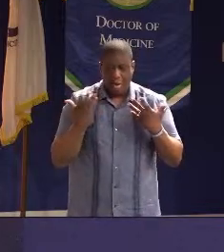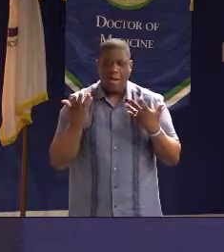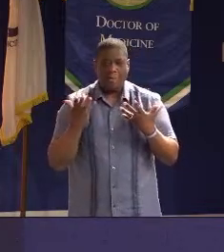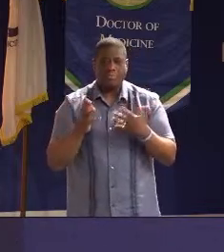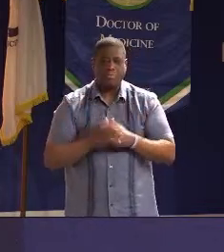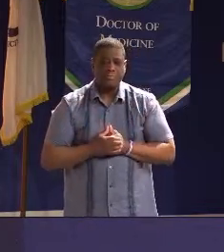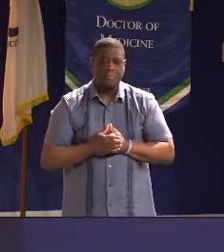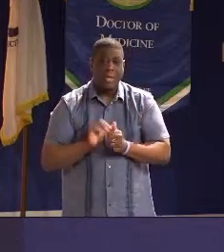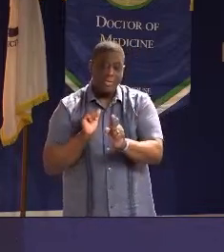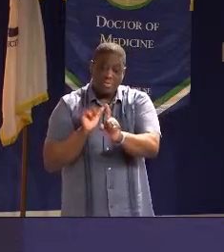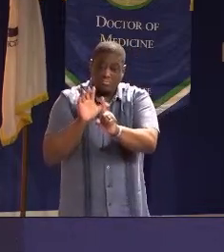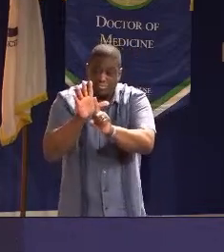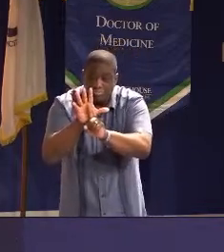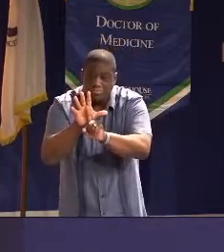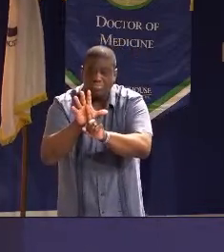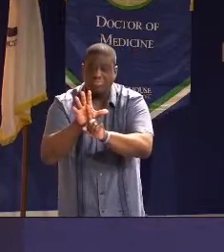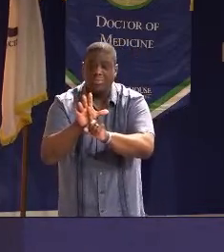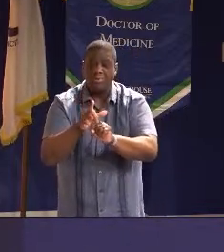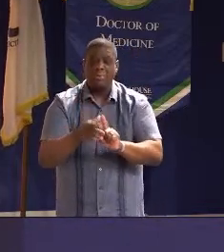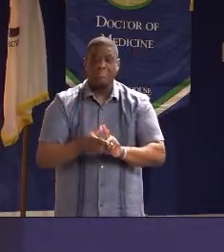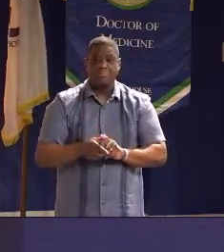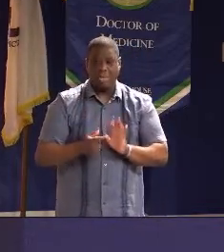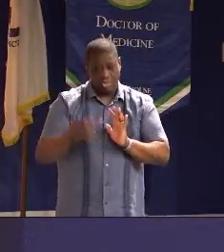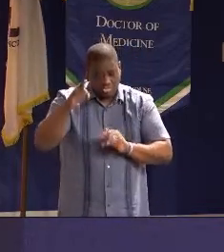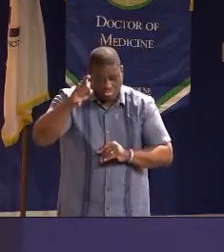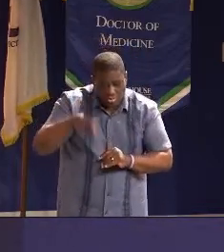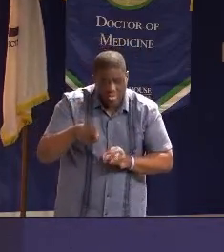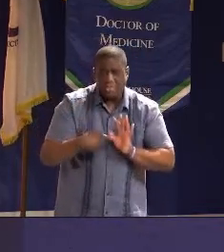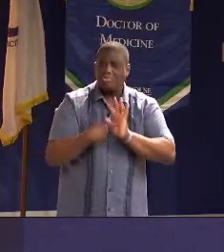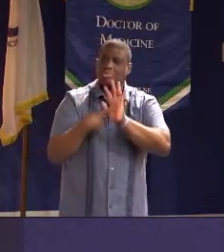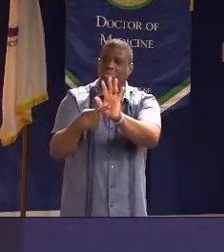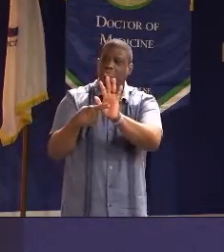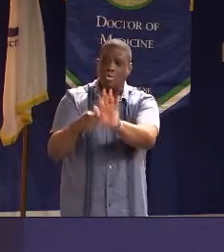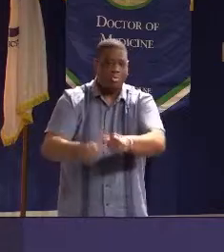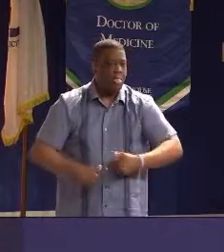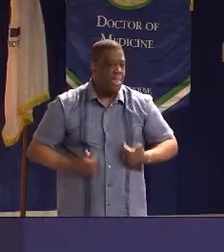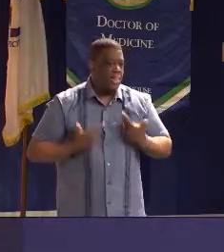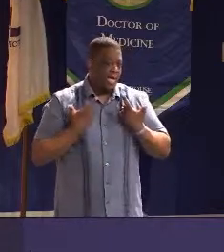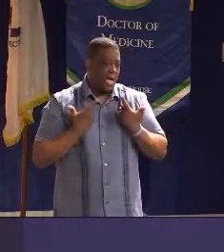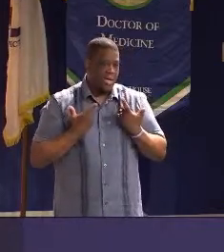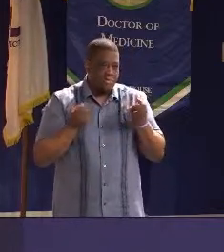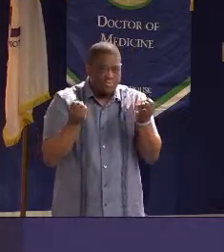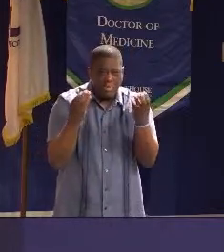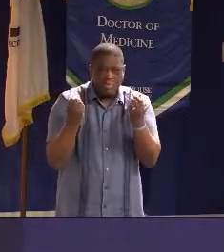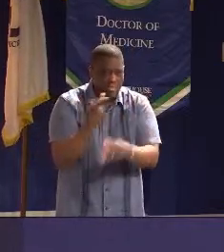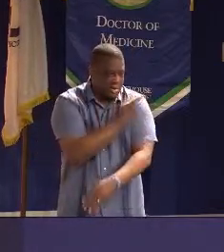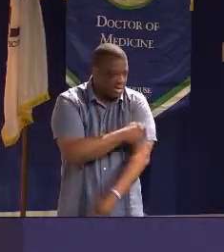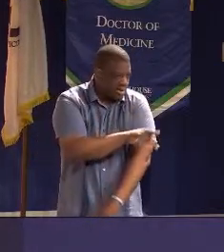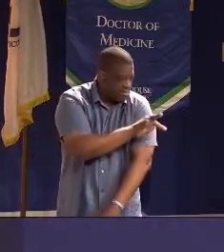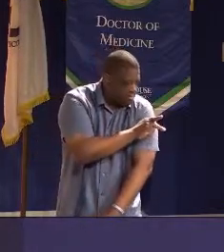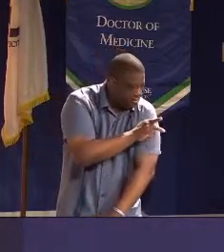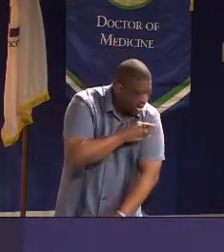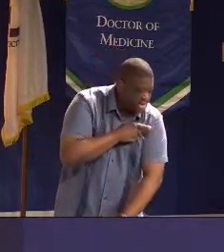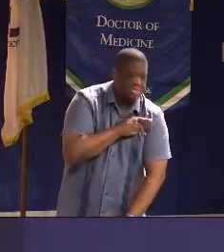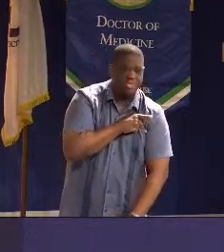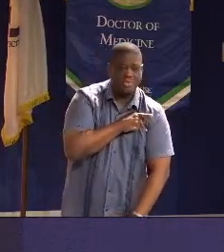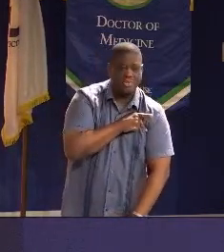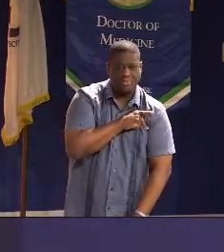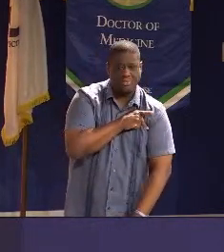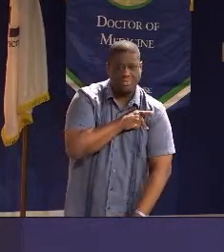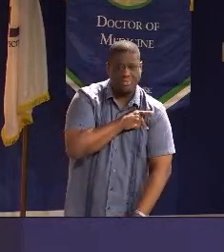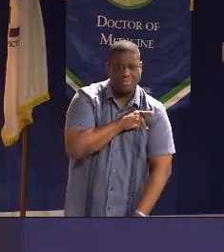profound contributions you will bring to this field and to the lives of countless patients, colleagues, and